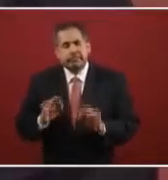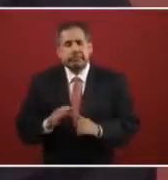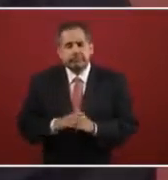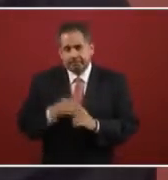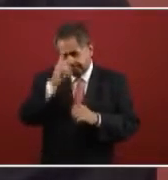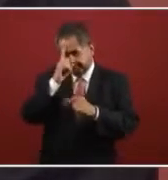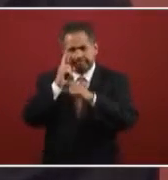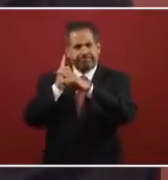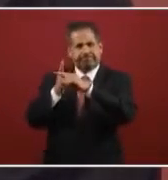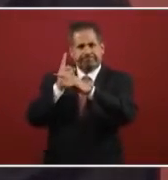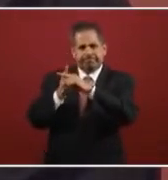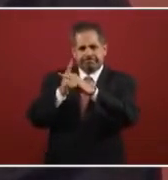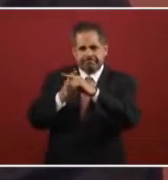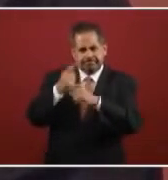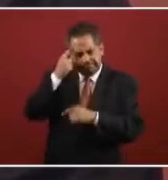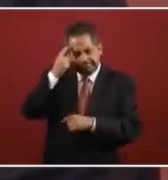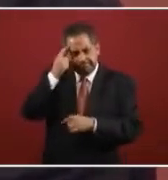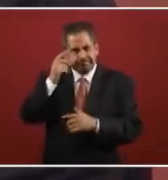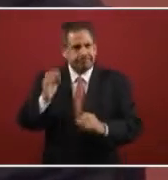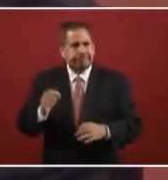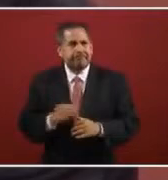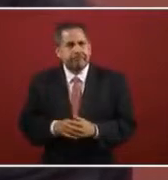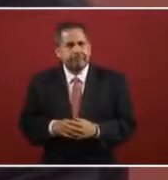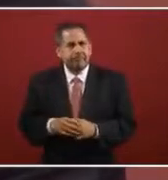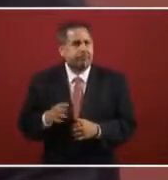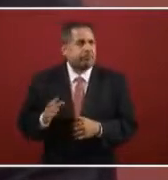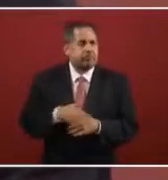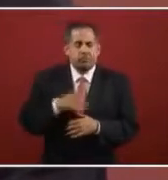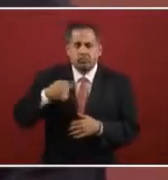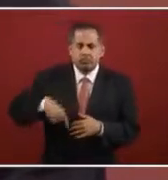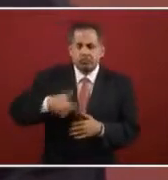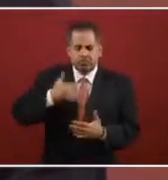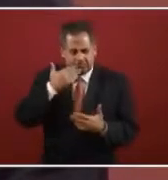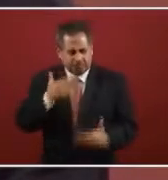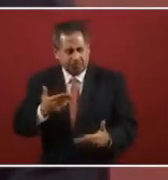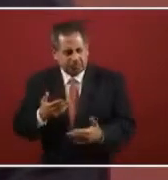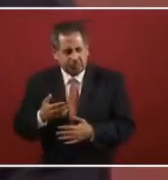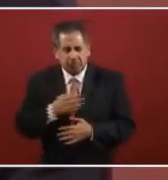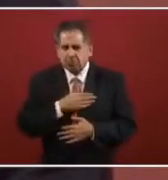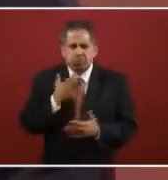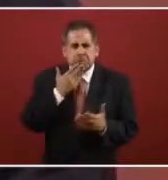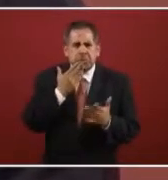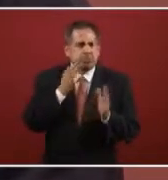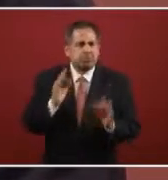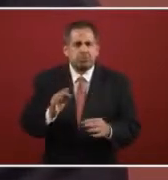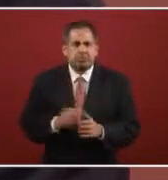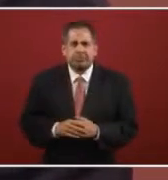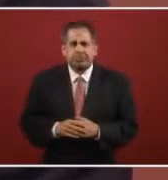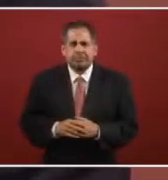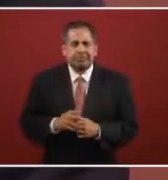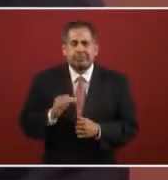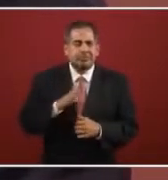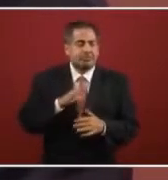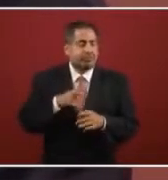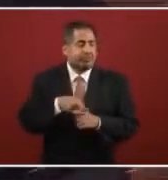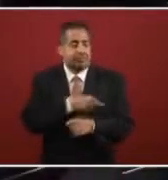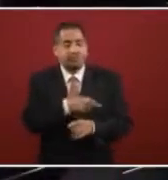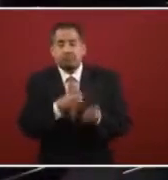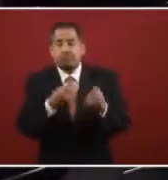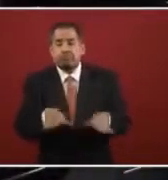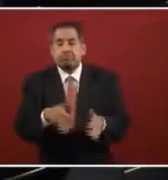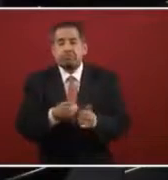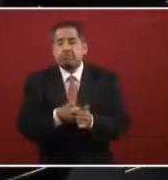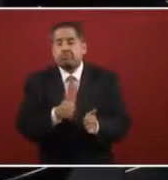very tranquil and optimistic porque estamos bien y de because buenas. we are doing well and we're in a No hay good